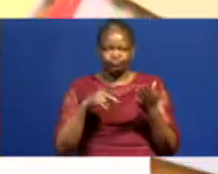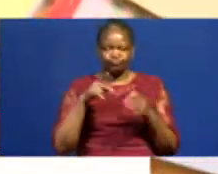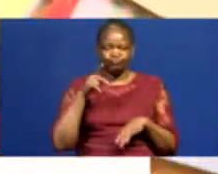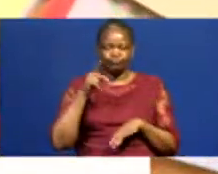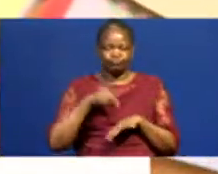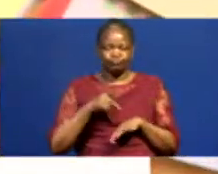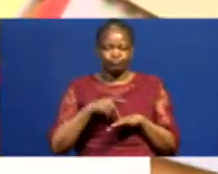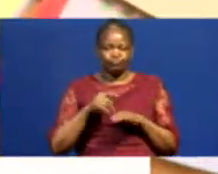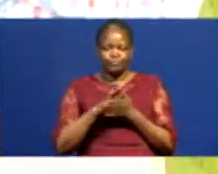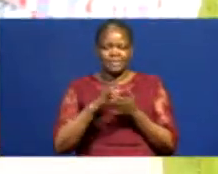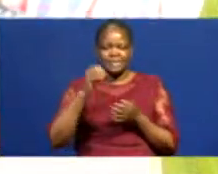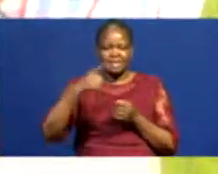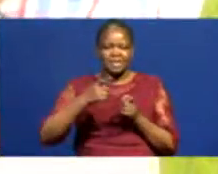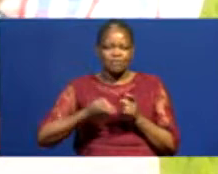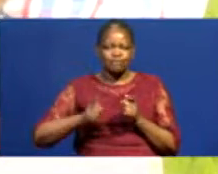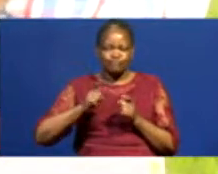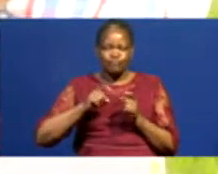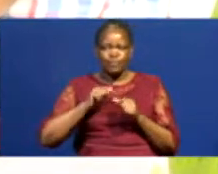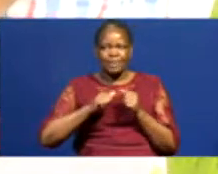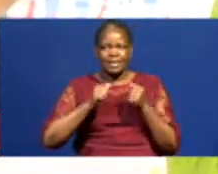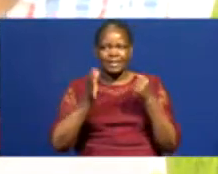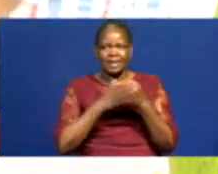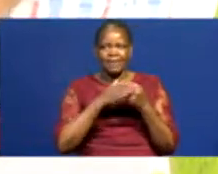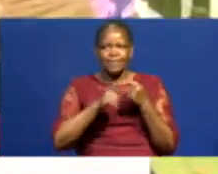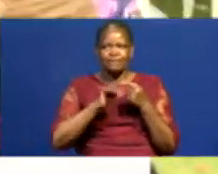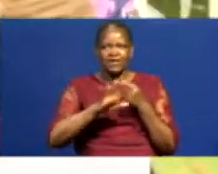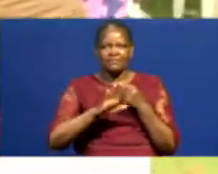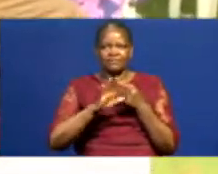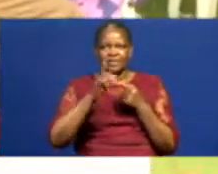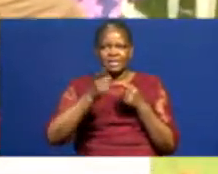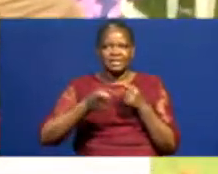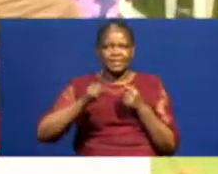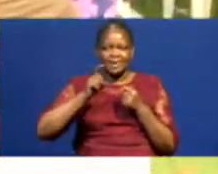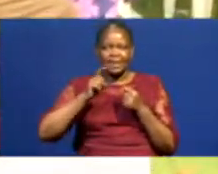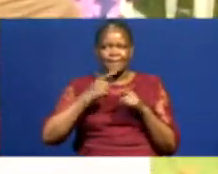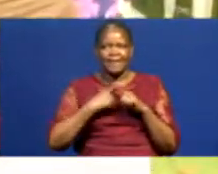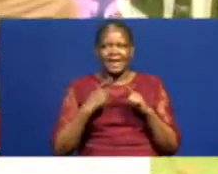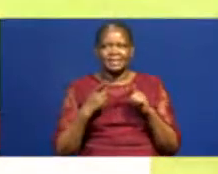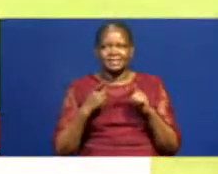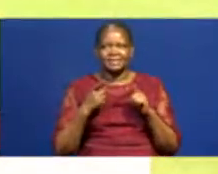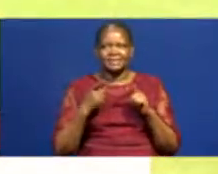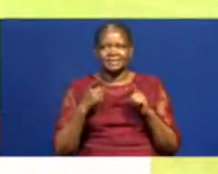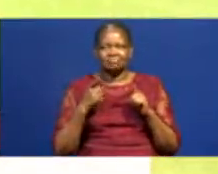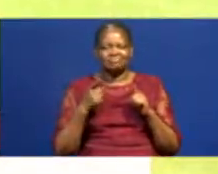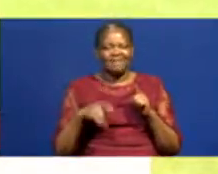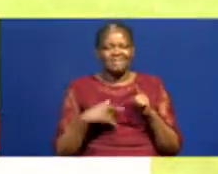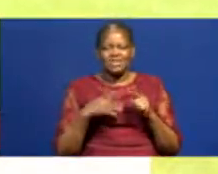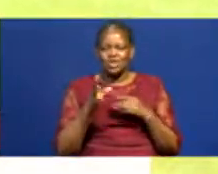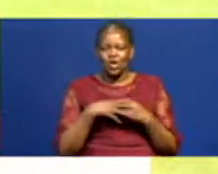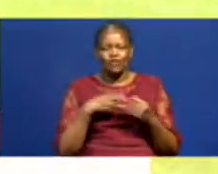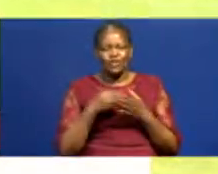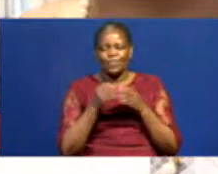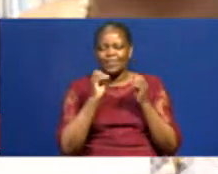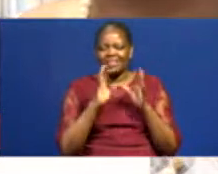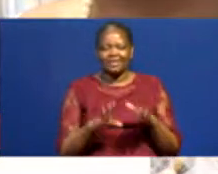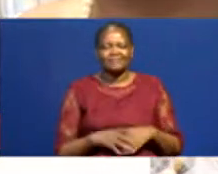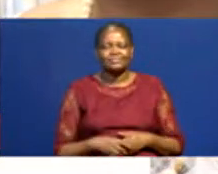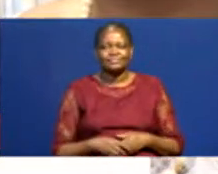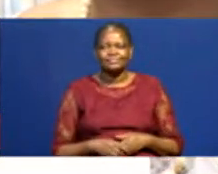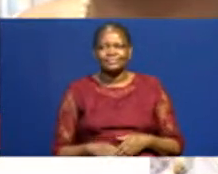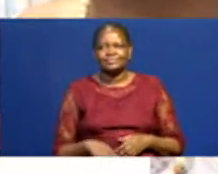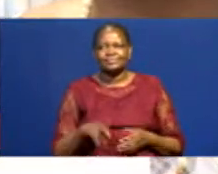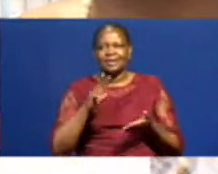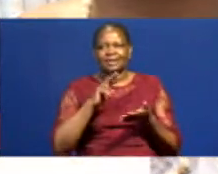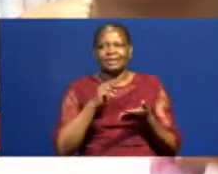a basic salary increment of up to 9.5 increment. However, they are dissatisfied by the figure. Hiyo ni